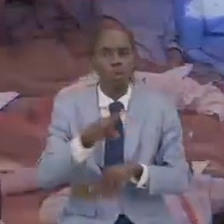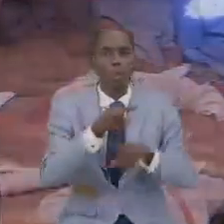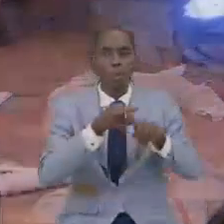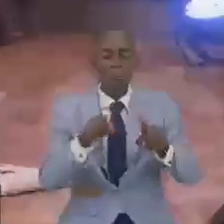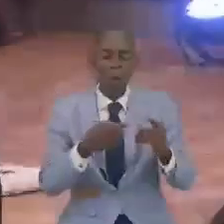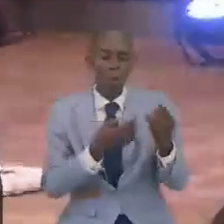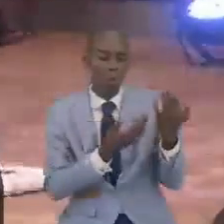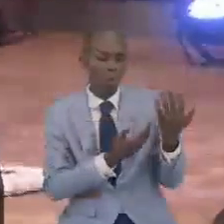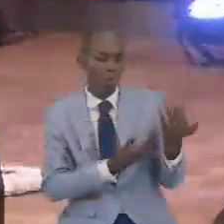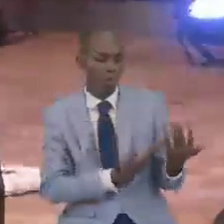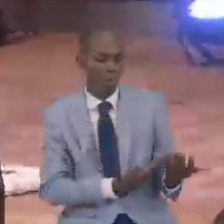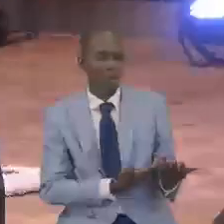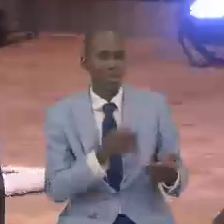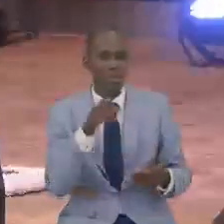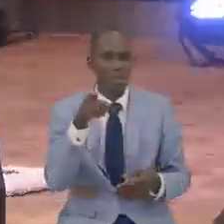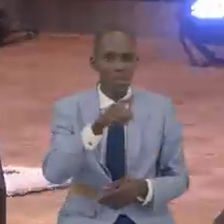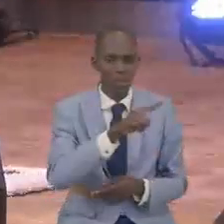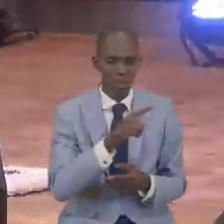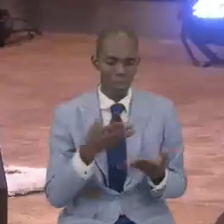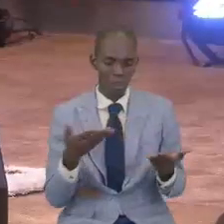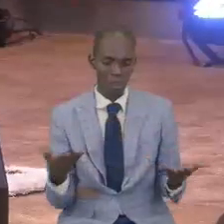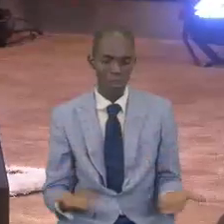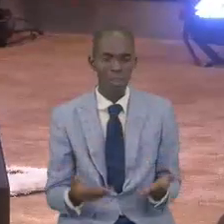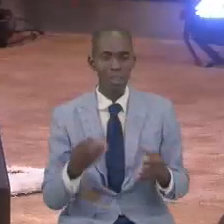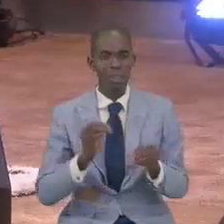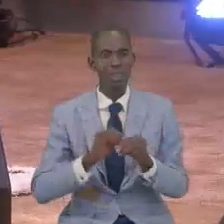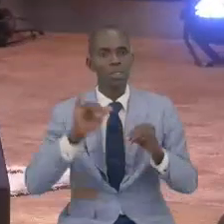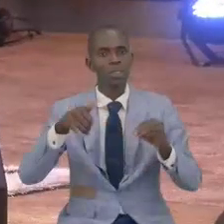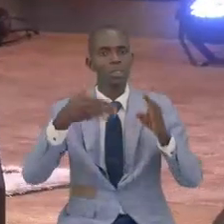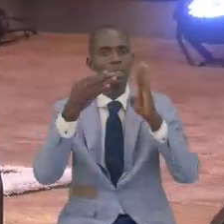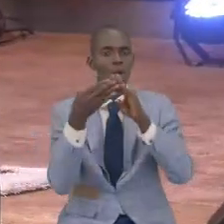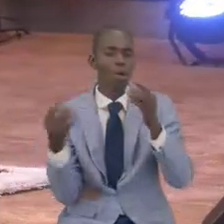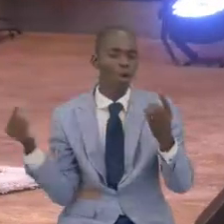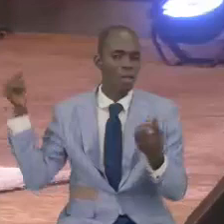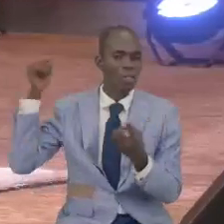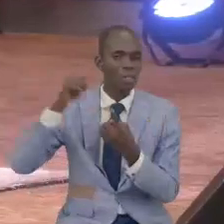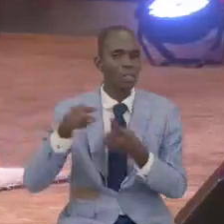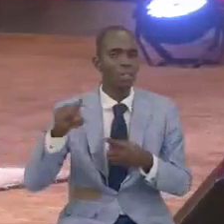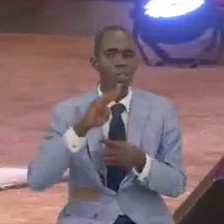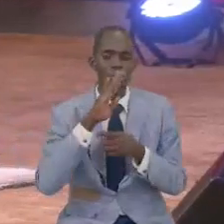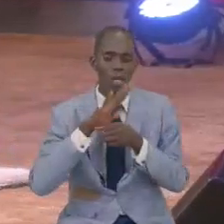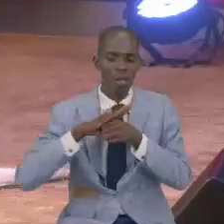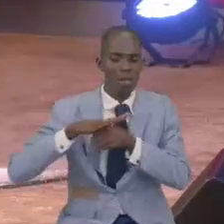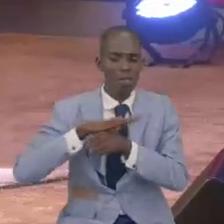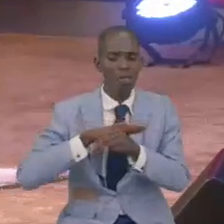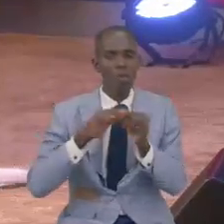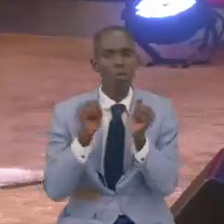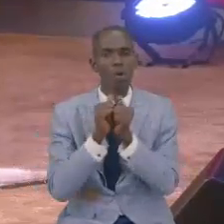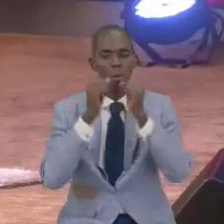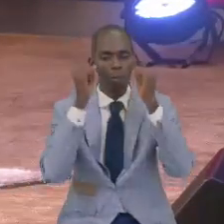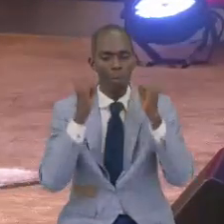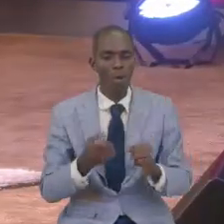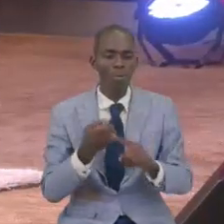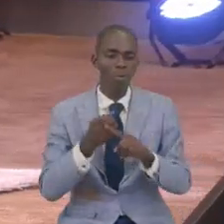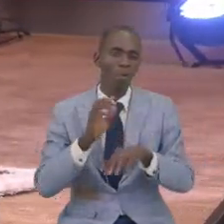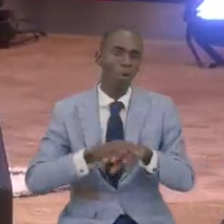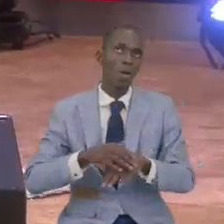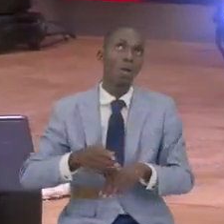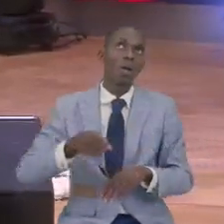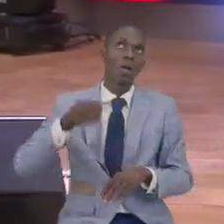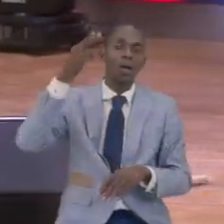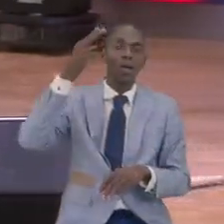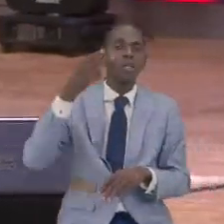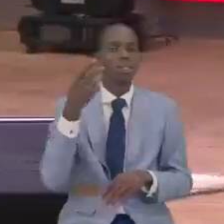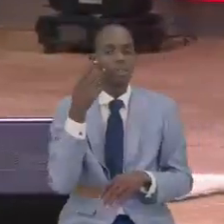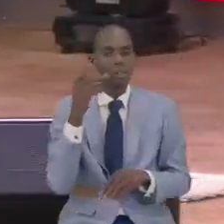ye in the city of Jerusalem until ye be endued with power from on high. We're looking